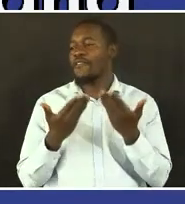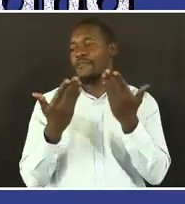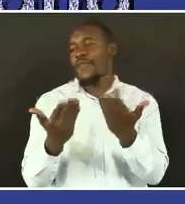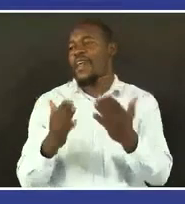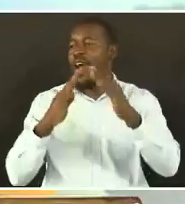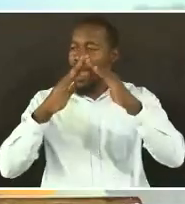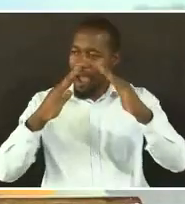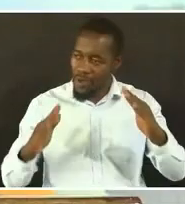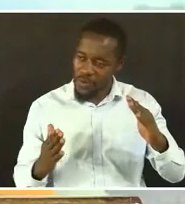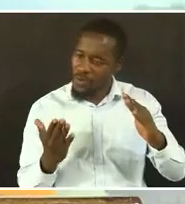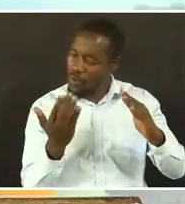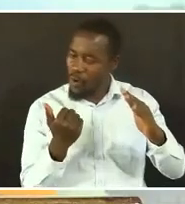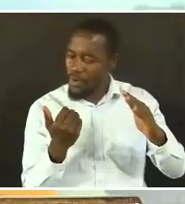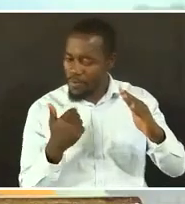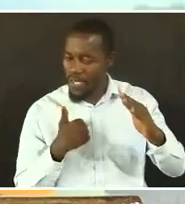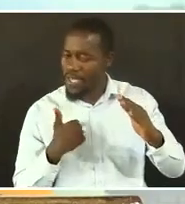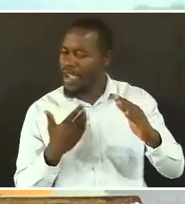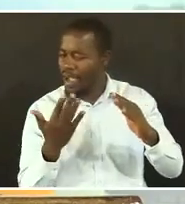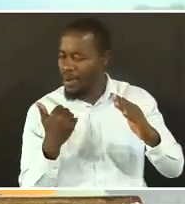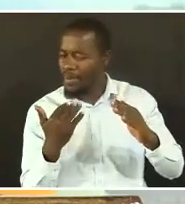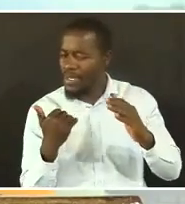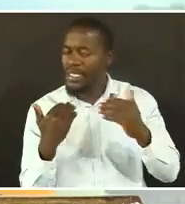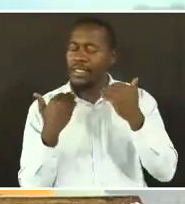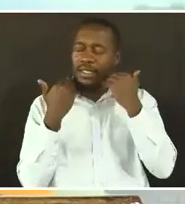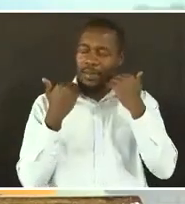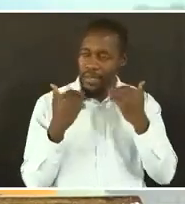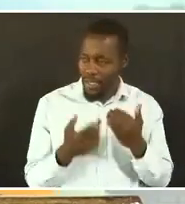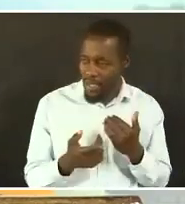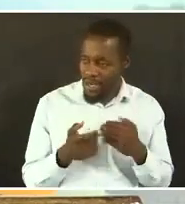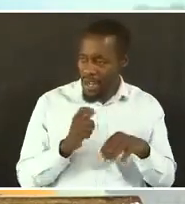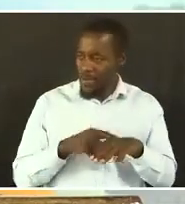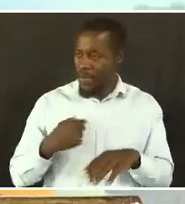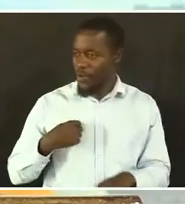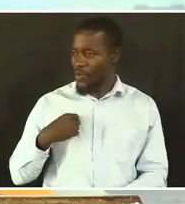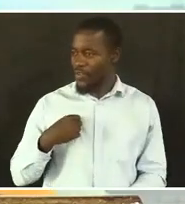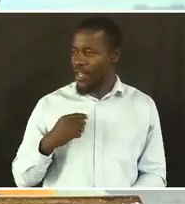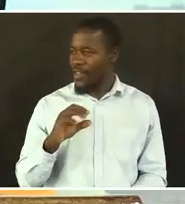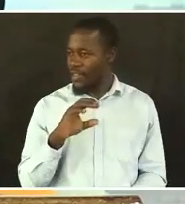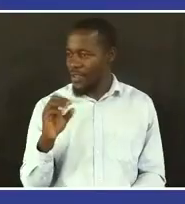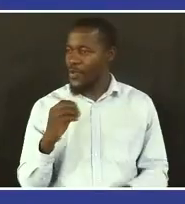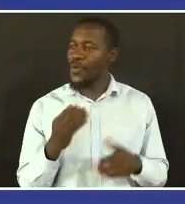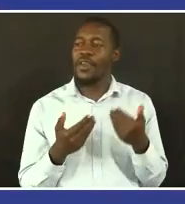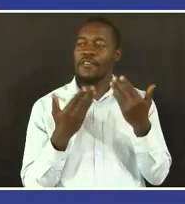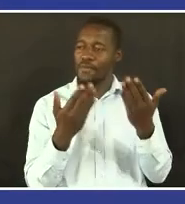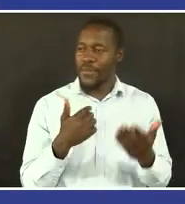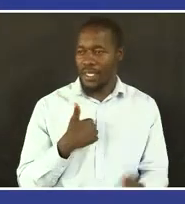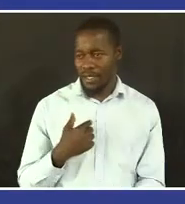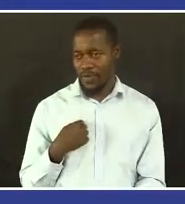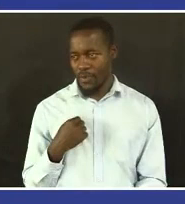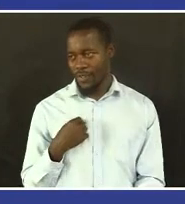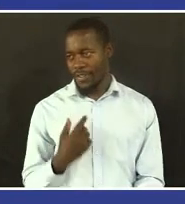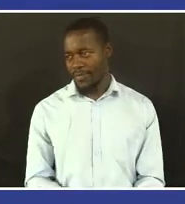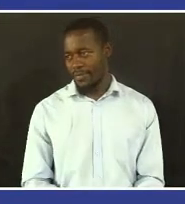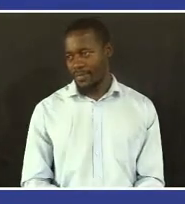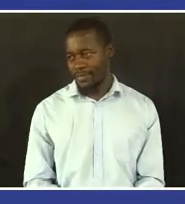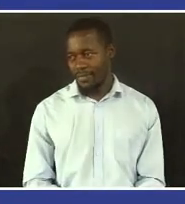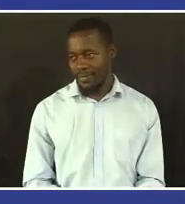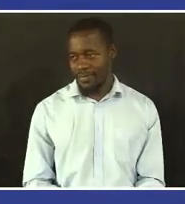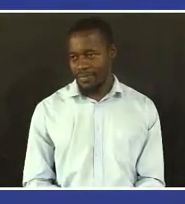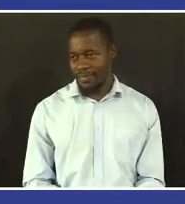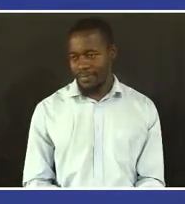Naked and you clothed me. And now listen to this one. As we talk about hospital chaplaincy